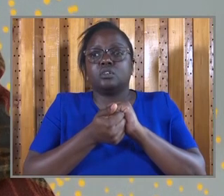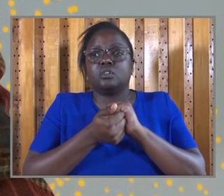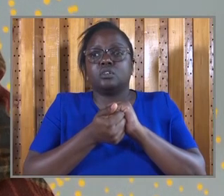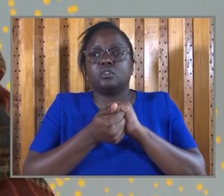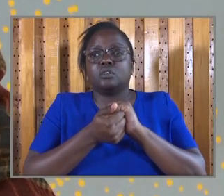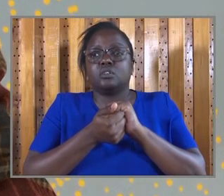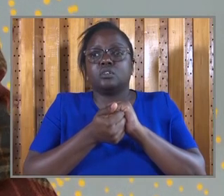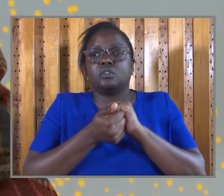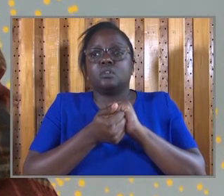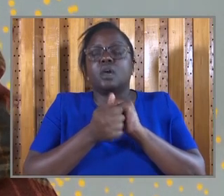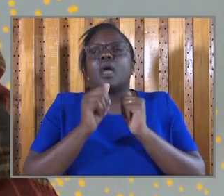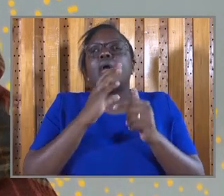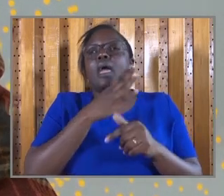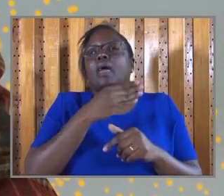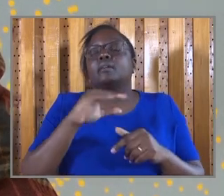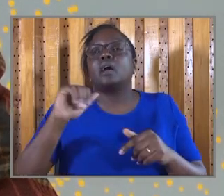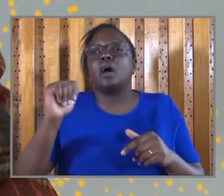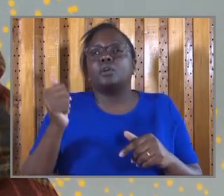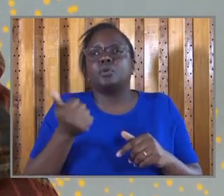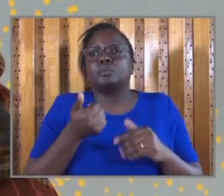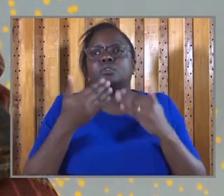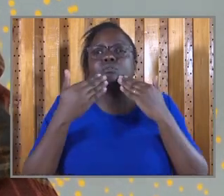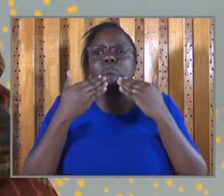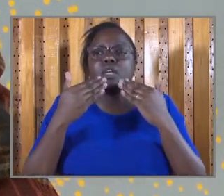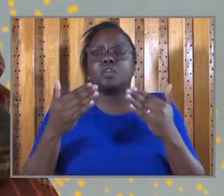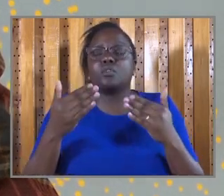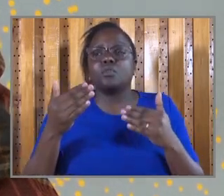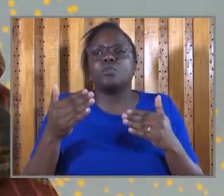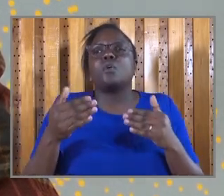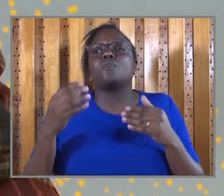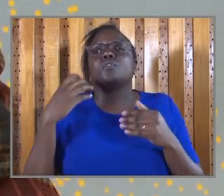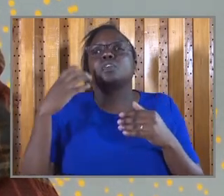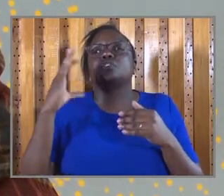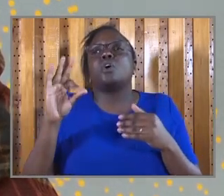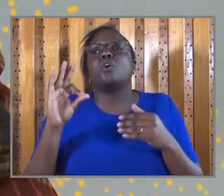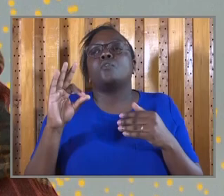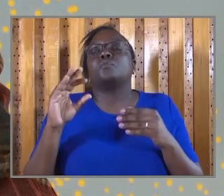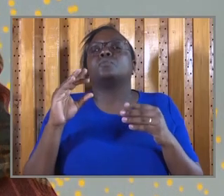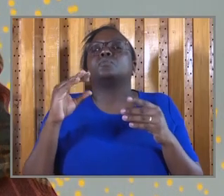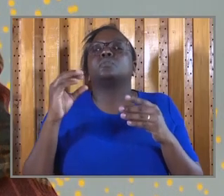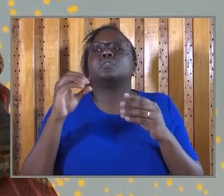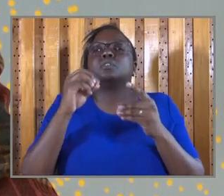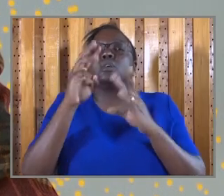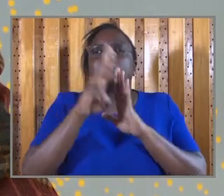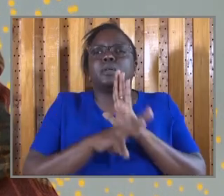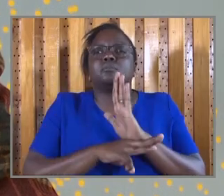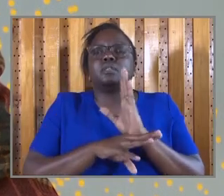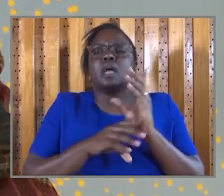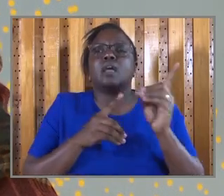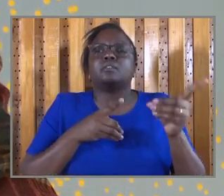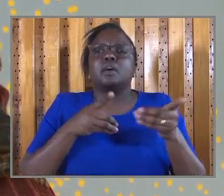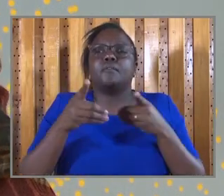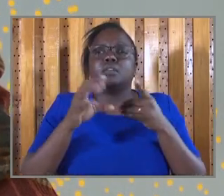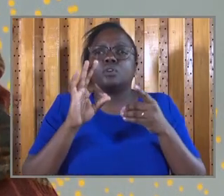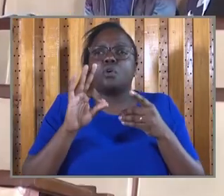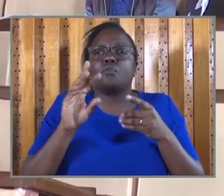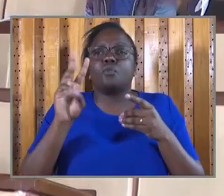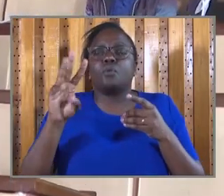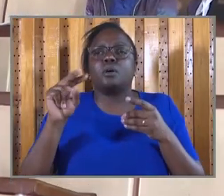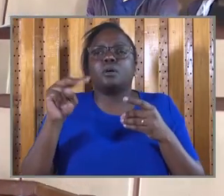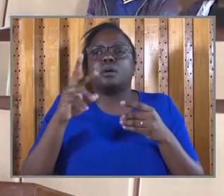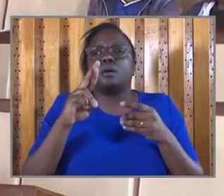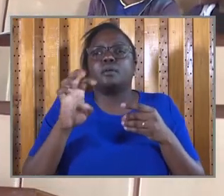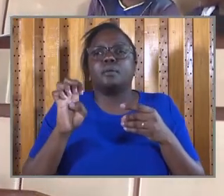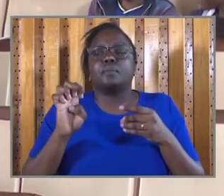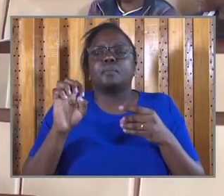climate change and adaptation. So let's thank the chairs of department and also the director, Wangari Maathai Institute for Peace and Environmental